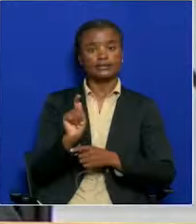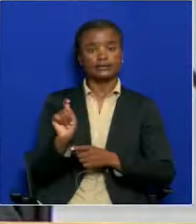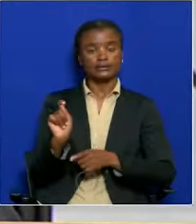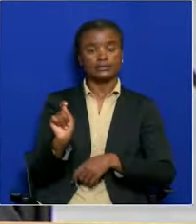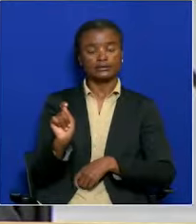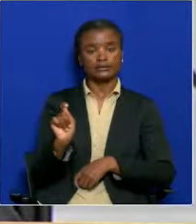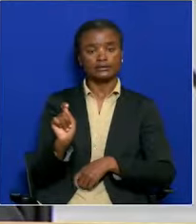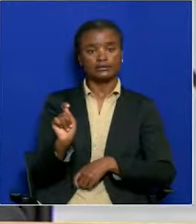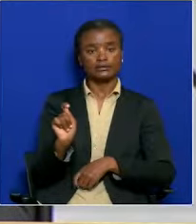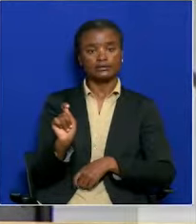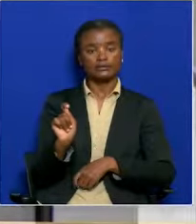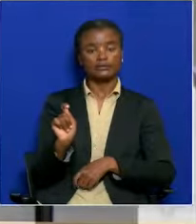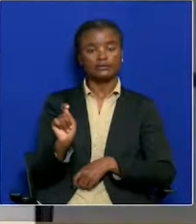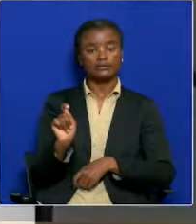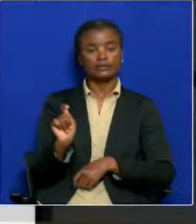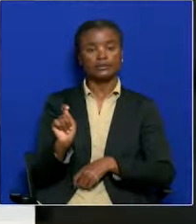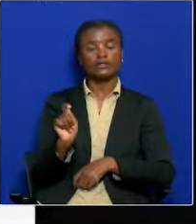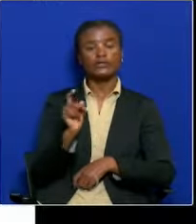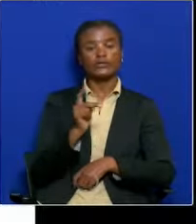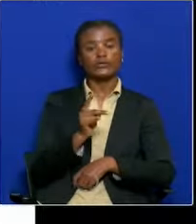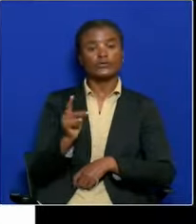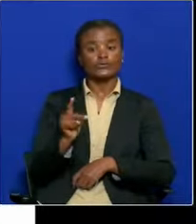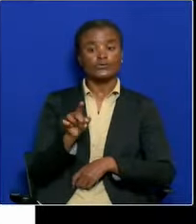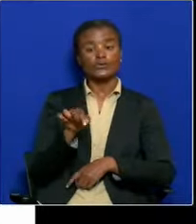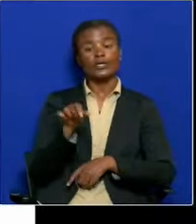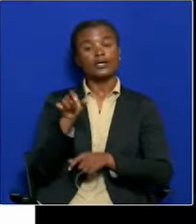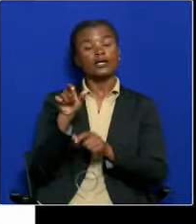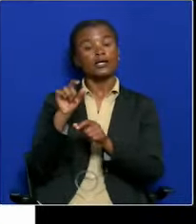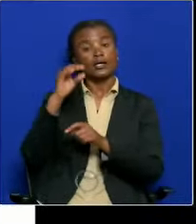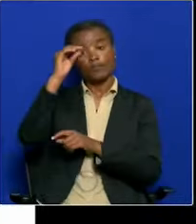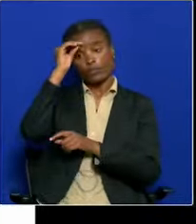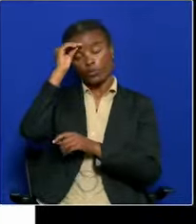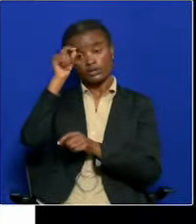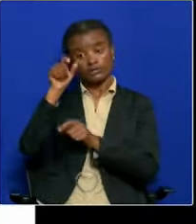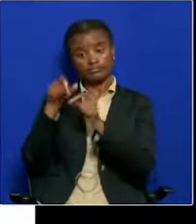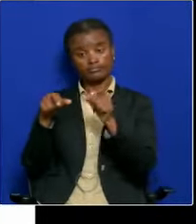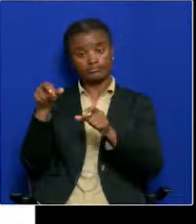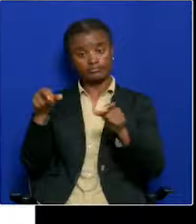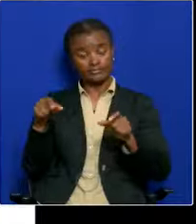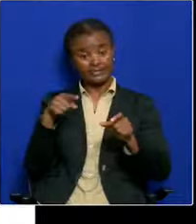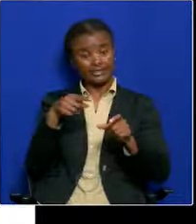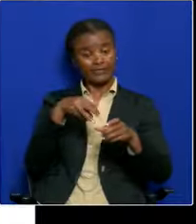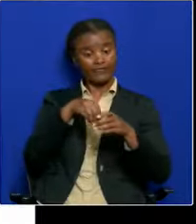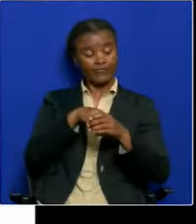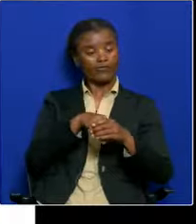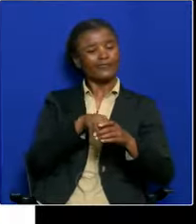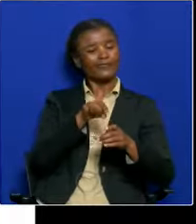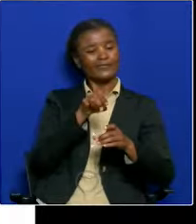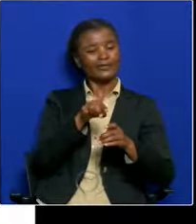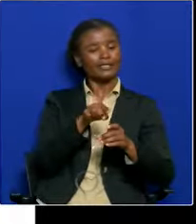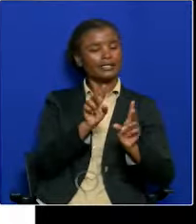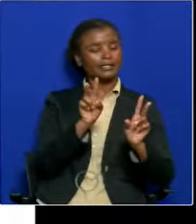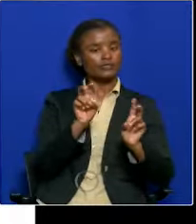and the implication of police officers in the killing of Sindiso Makar.